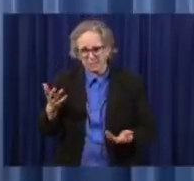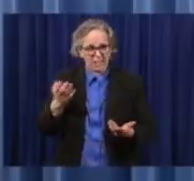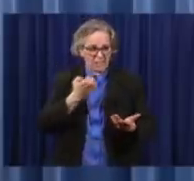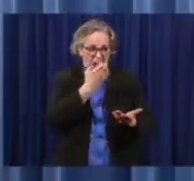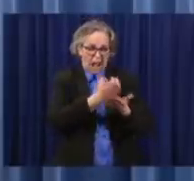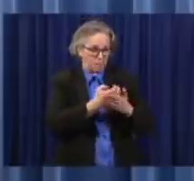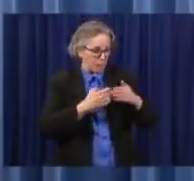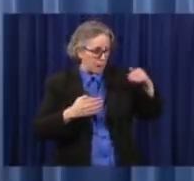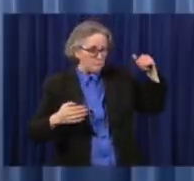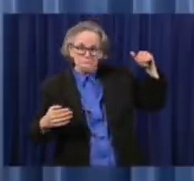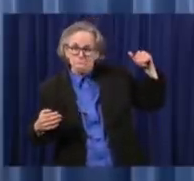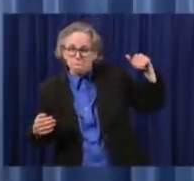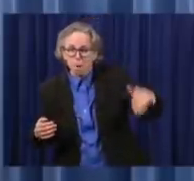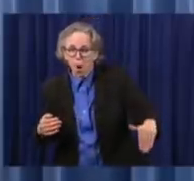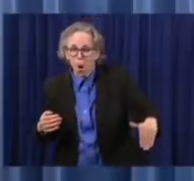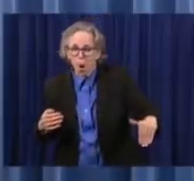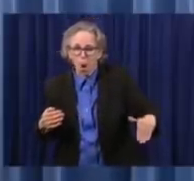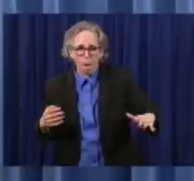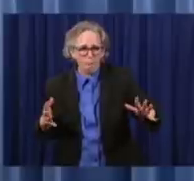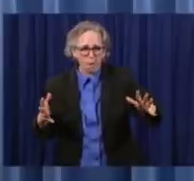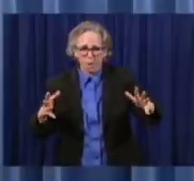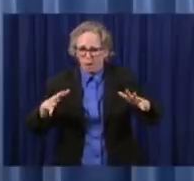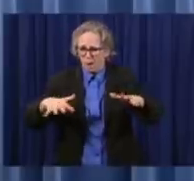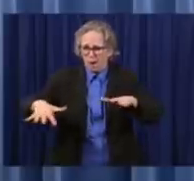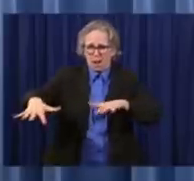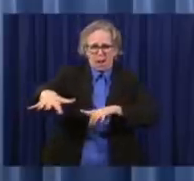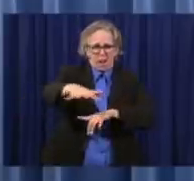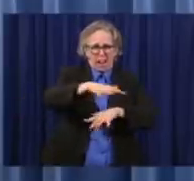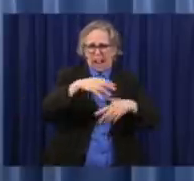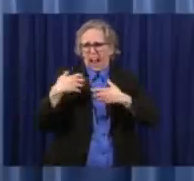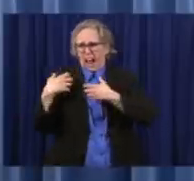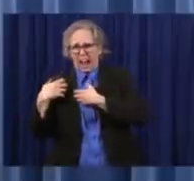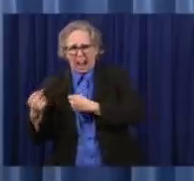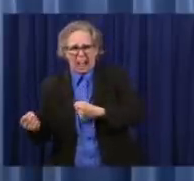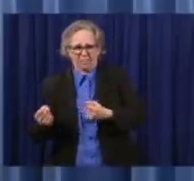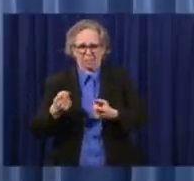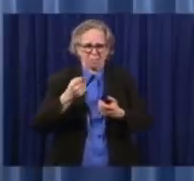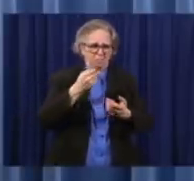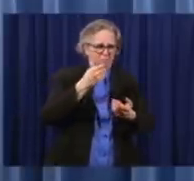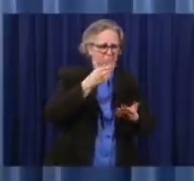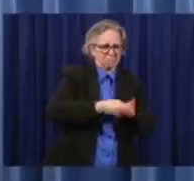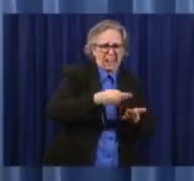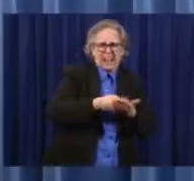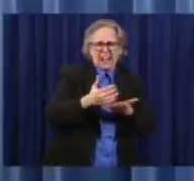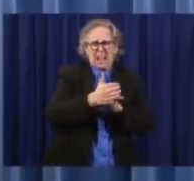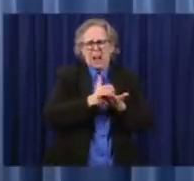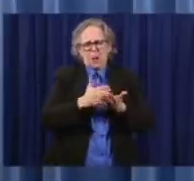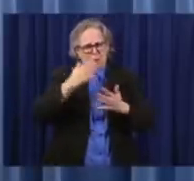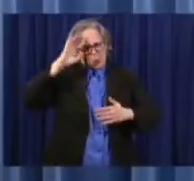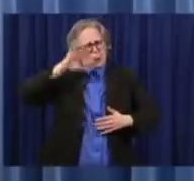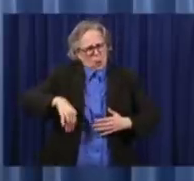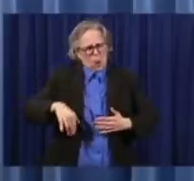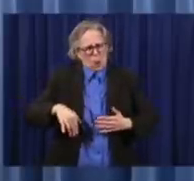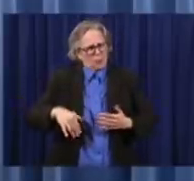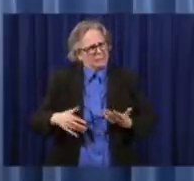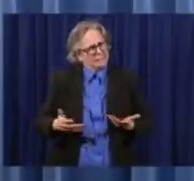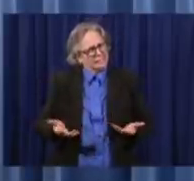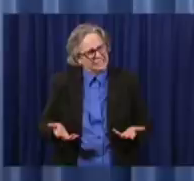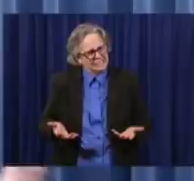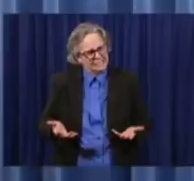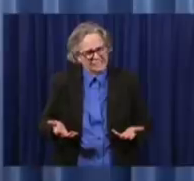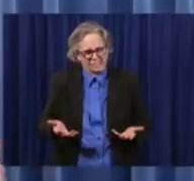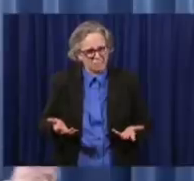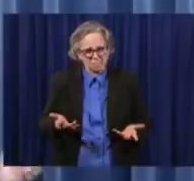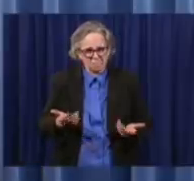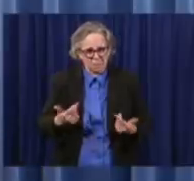economy has gone down because of the coronavirus. We know that. And we also know that no matter what I do or John does or Dr. Acton